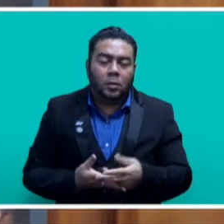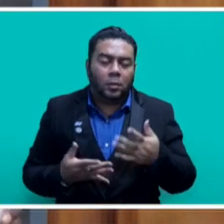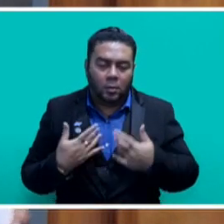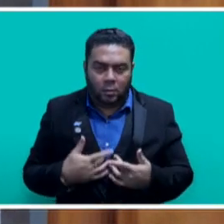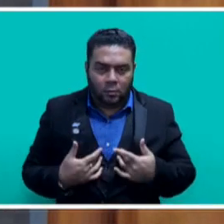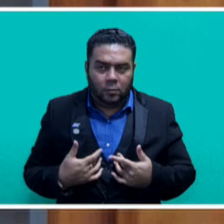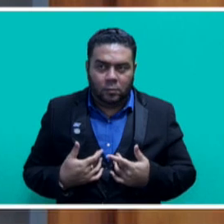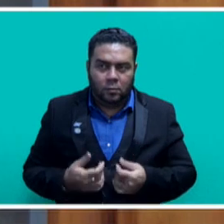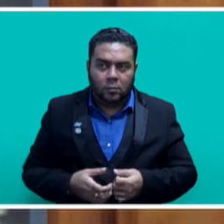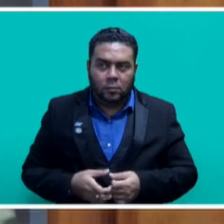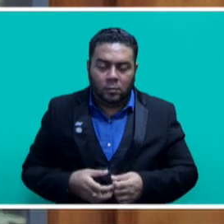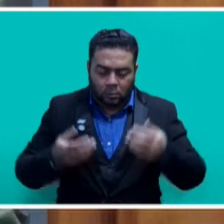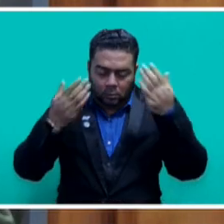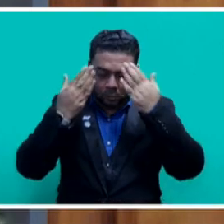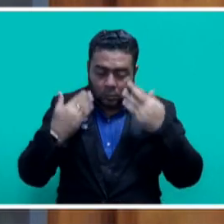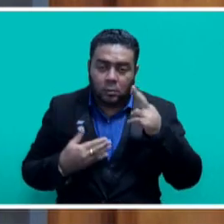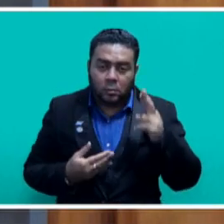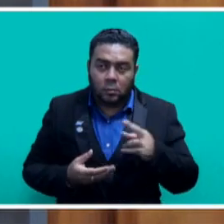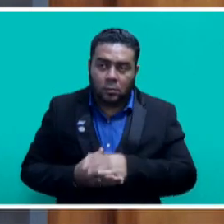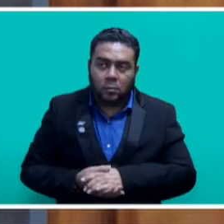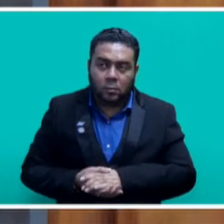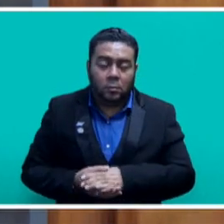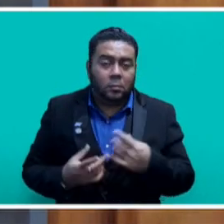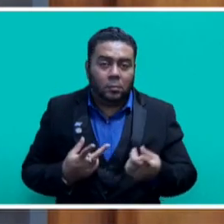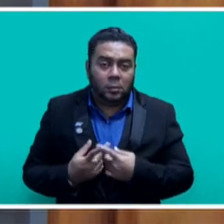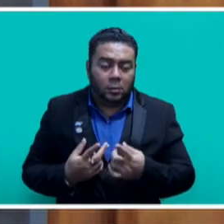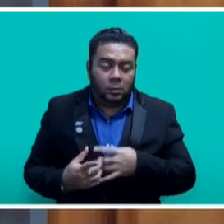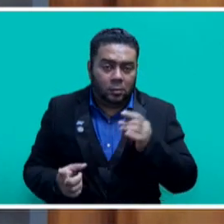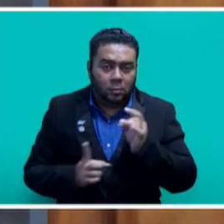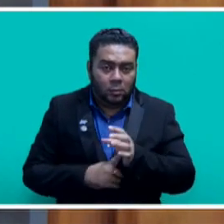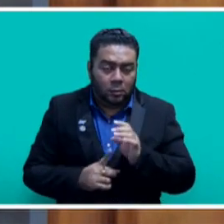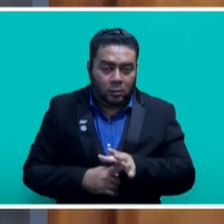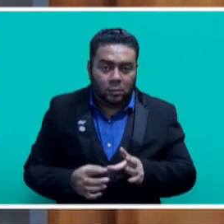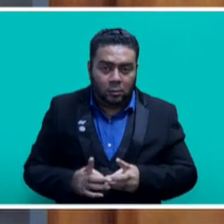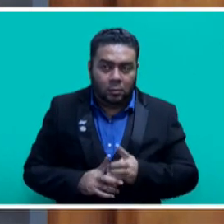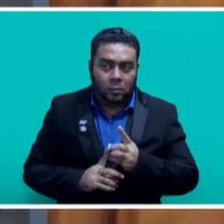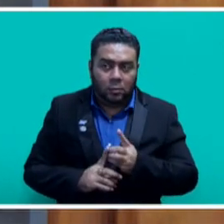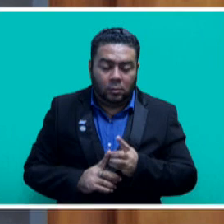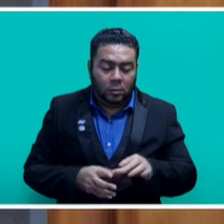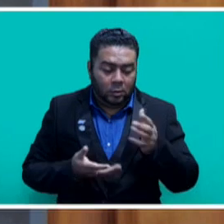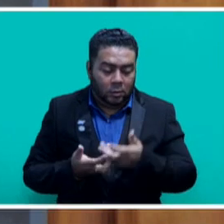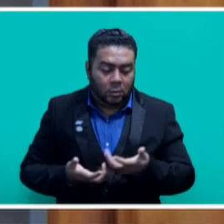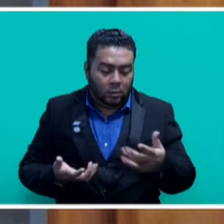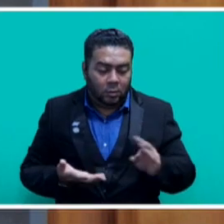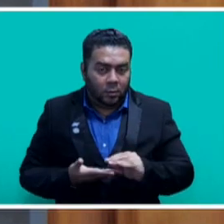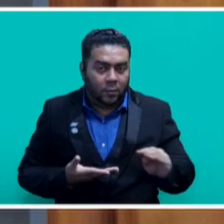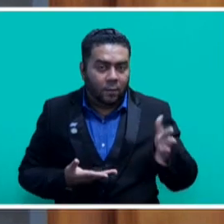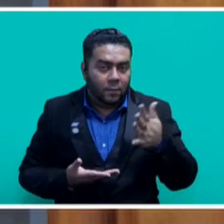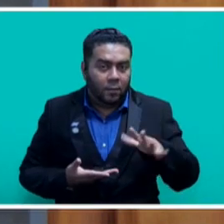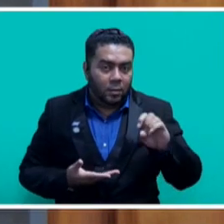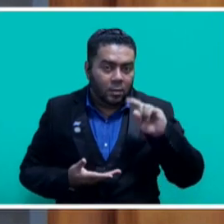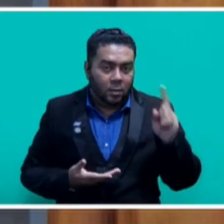lives. Mr. Speaker, sir, another significant development is the allocation of 50,000 for